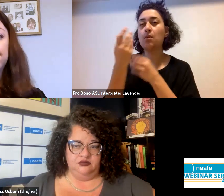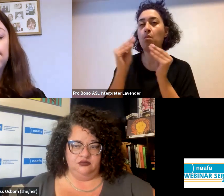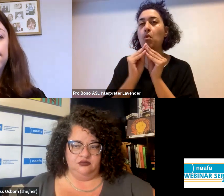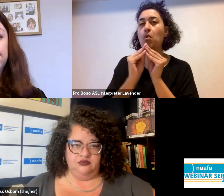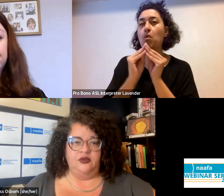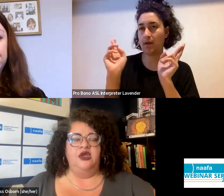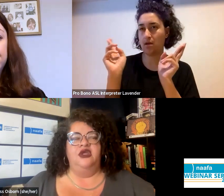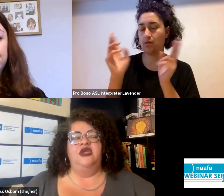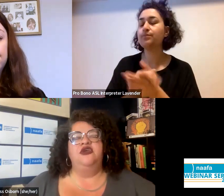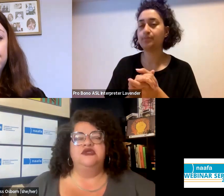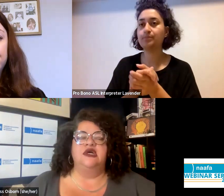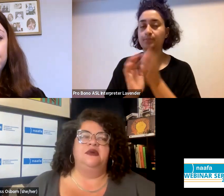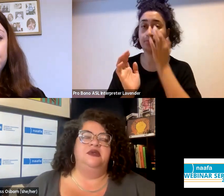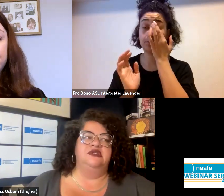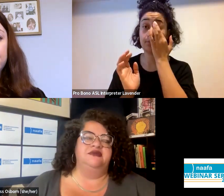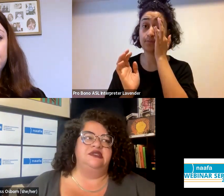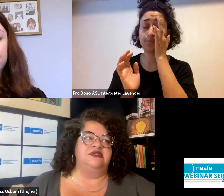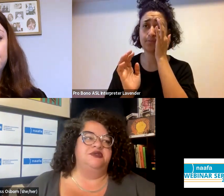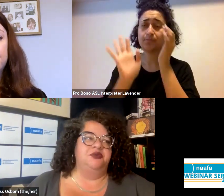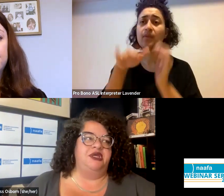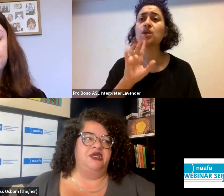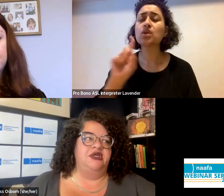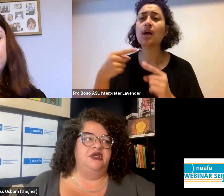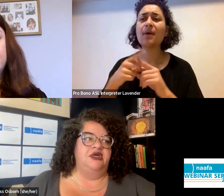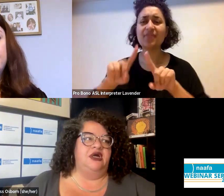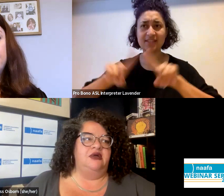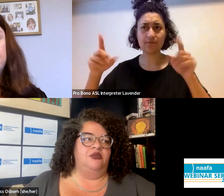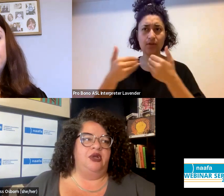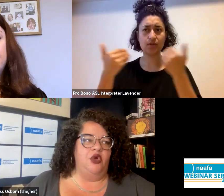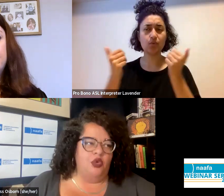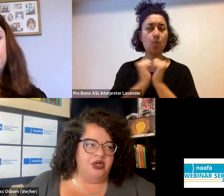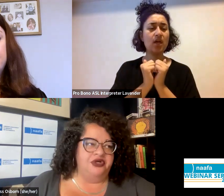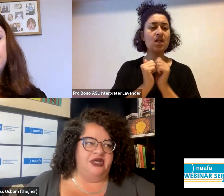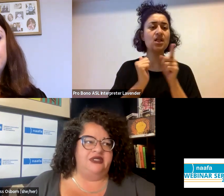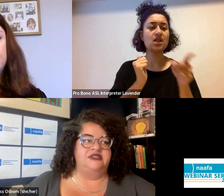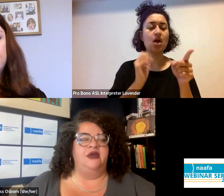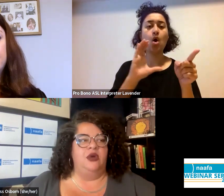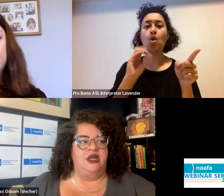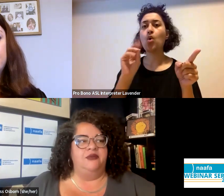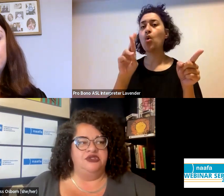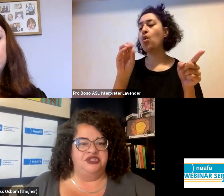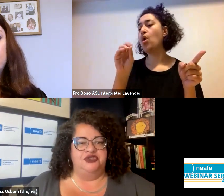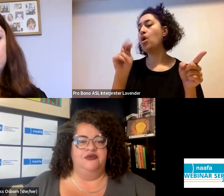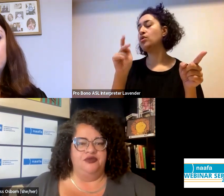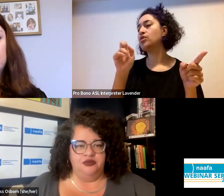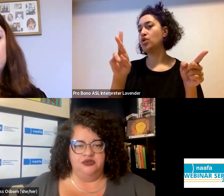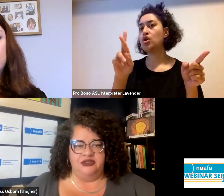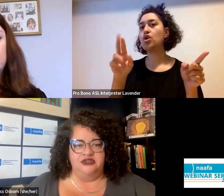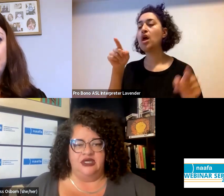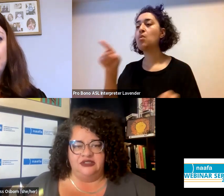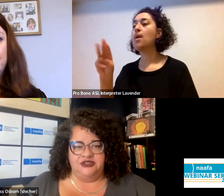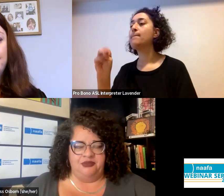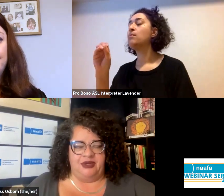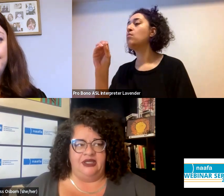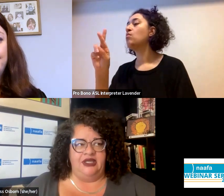prepared. Can you talk about what the difference is between what a coroner does and what a mortician or funeral